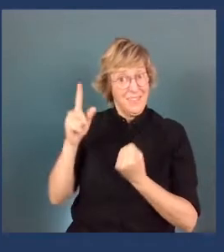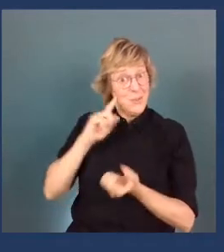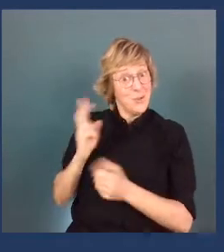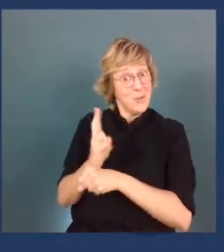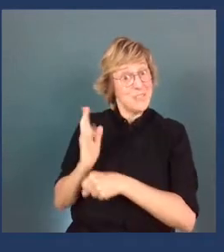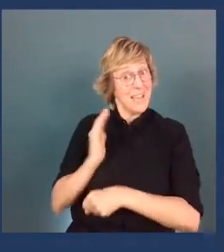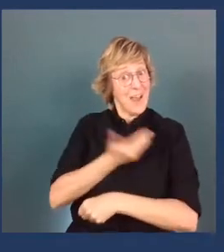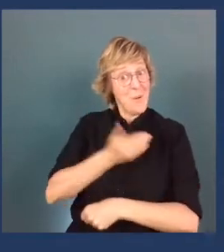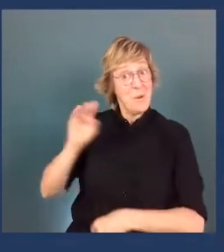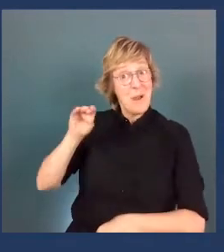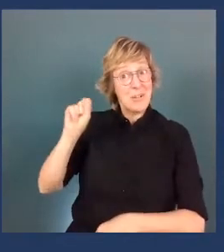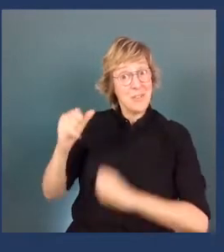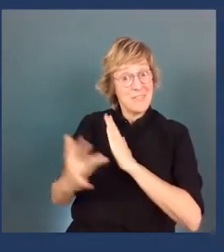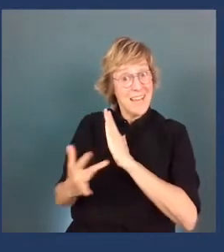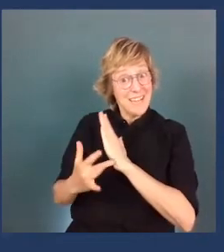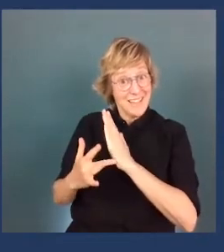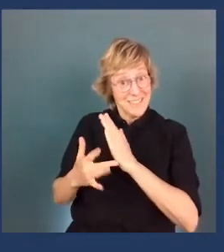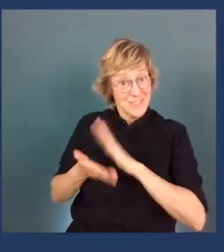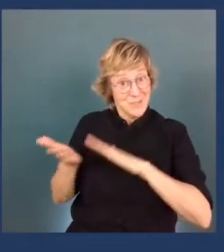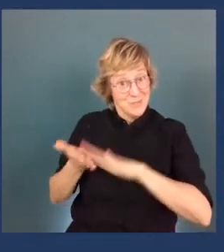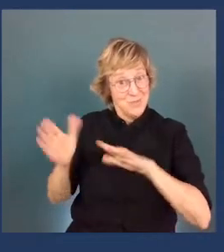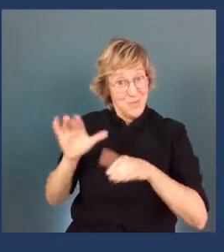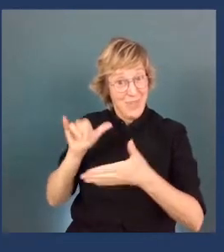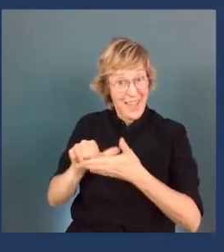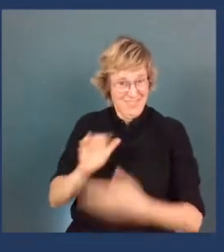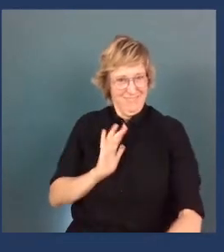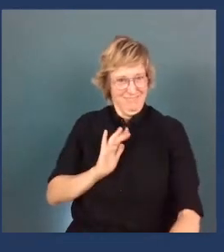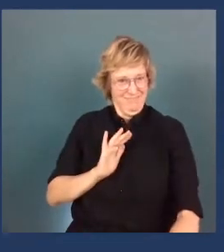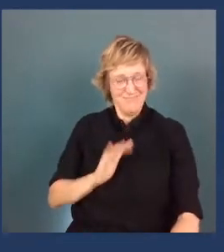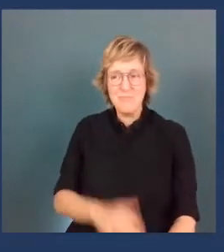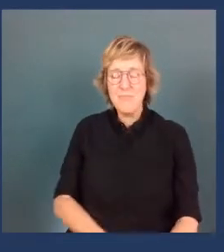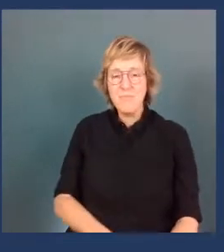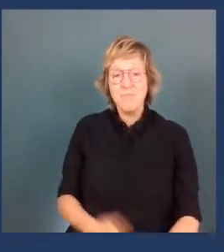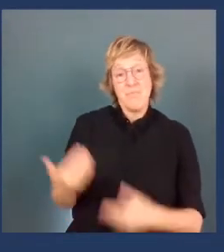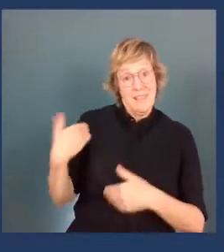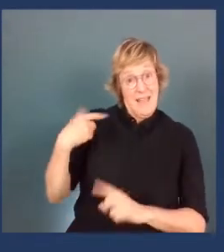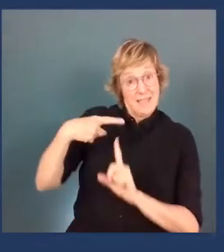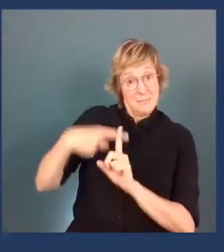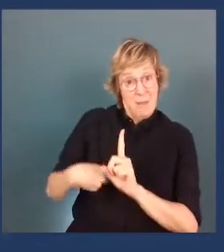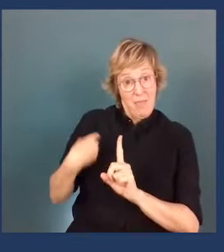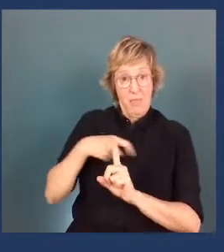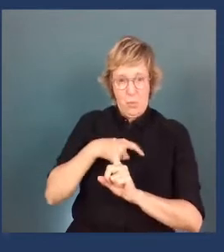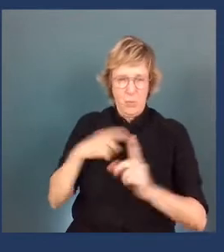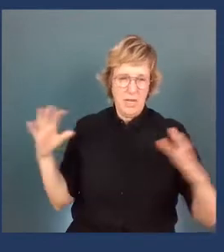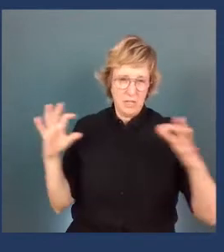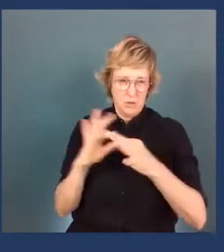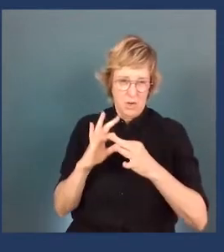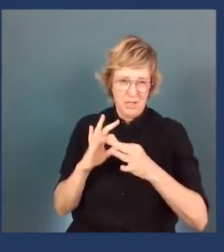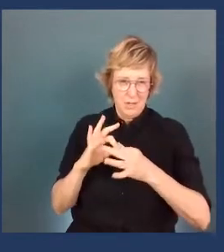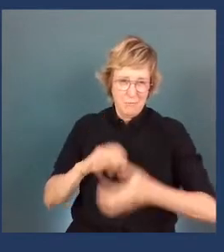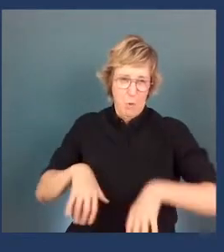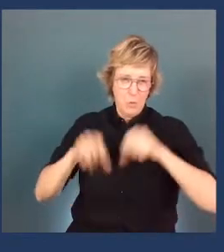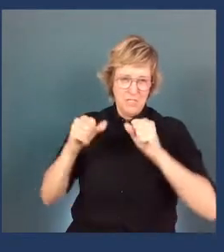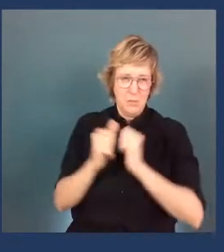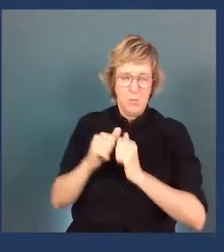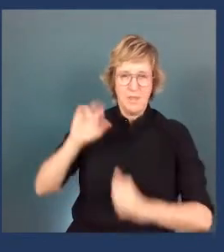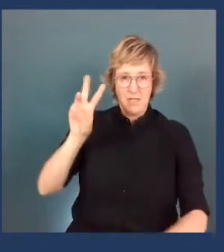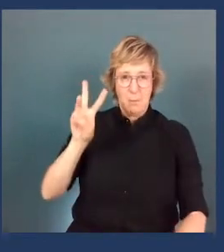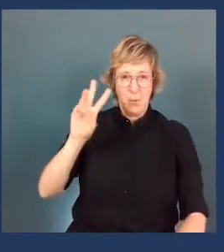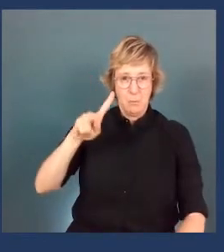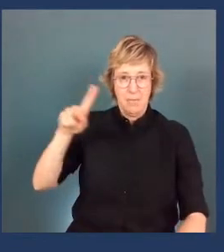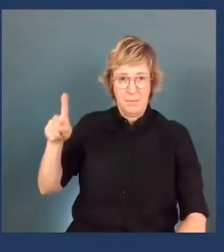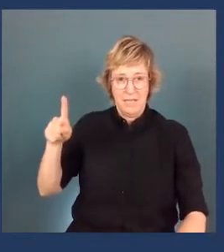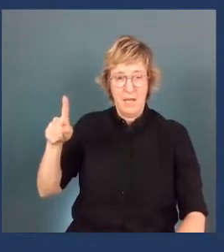Microsoft technology to do it, which is even better. And just last month, we jointly hosted with WPP an event